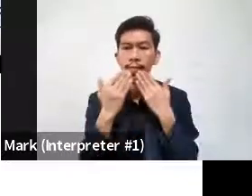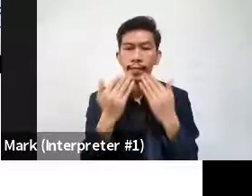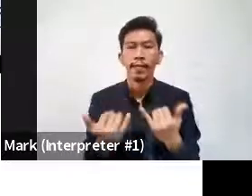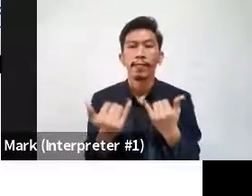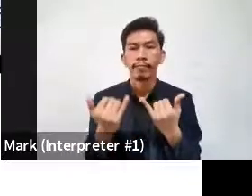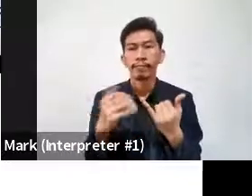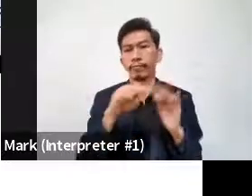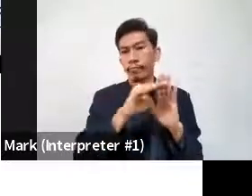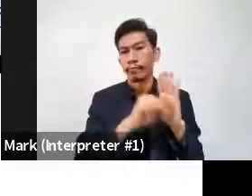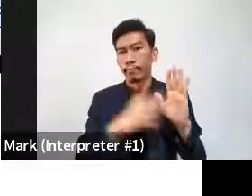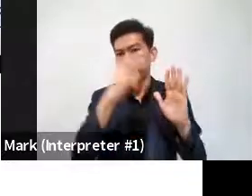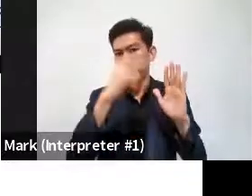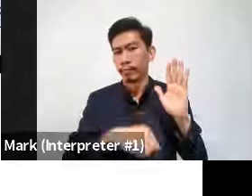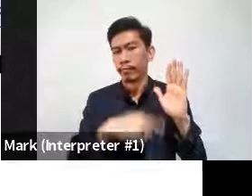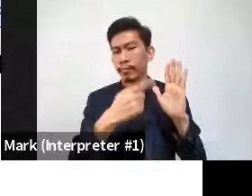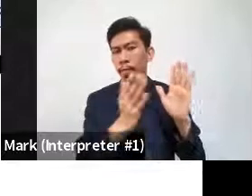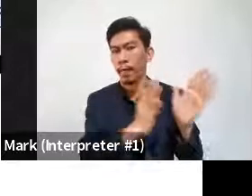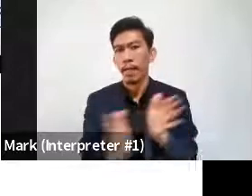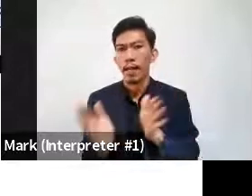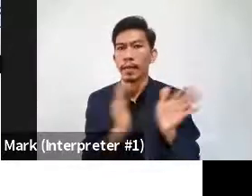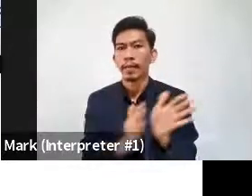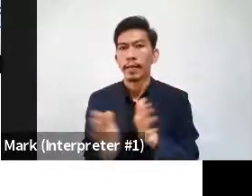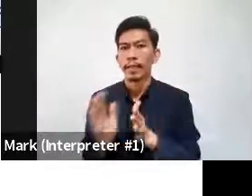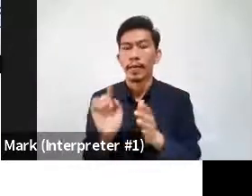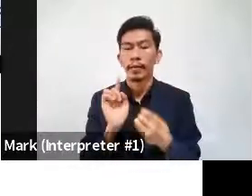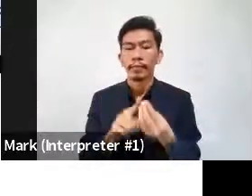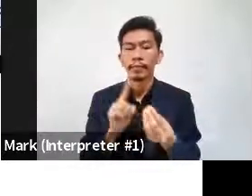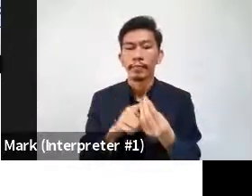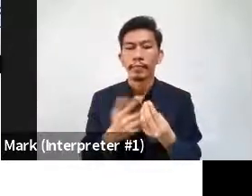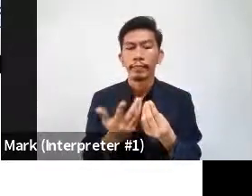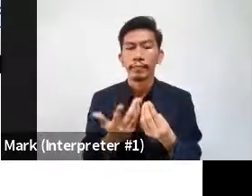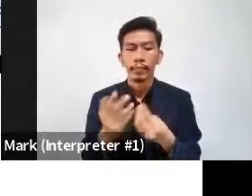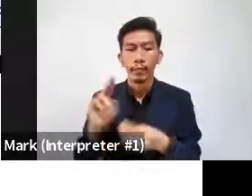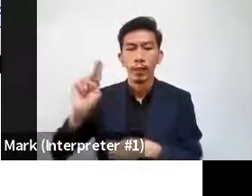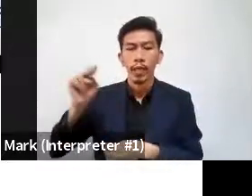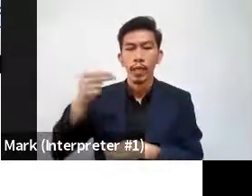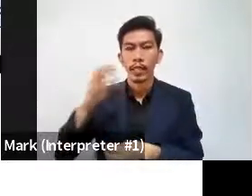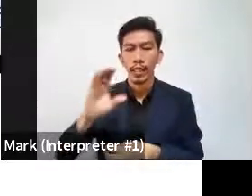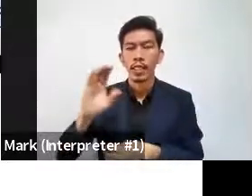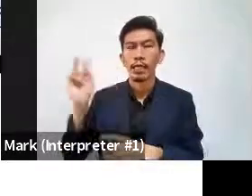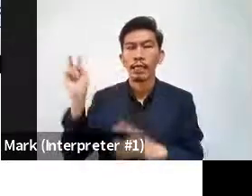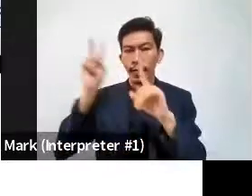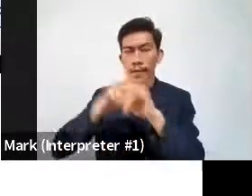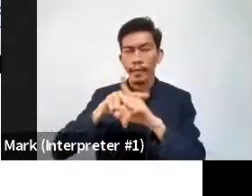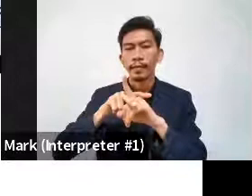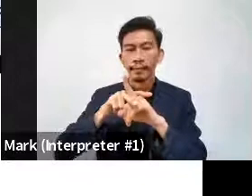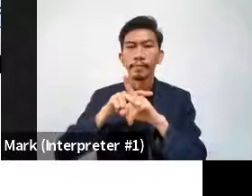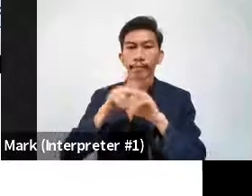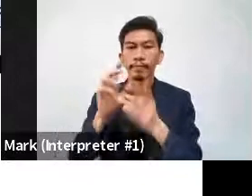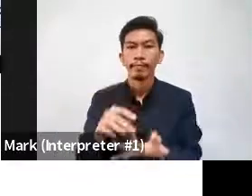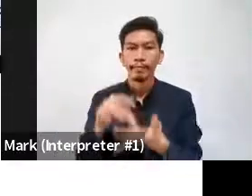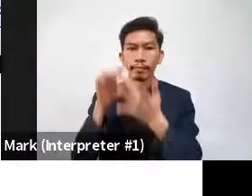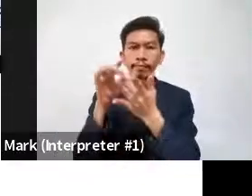our roadmap with regard to UHC implementation, especially on